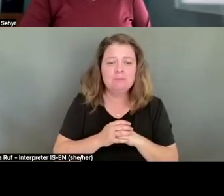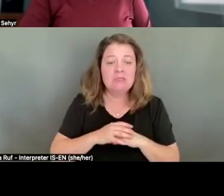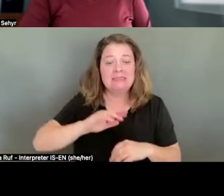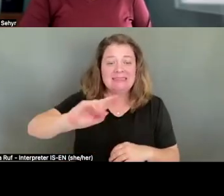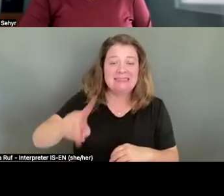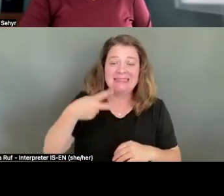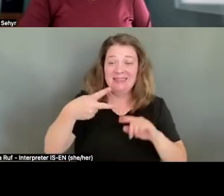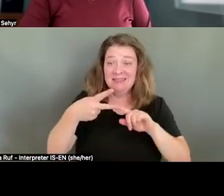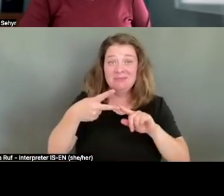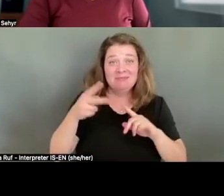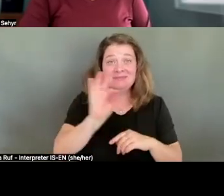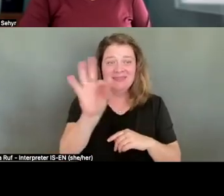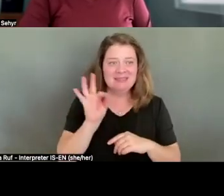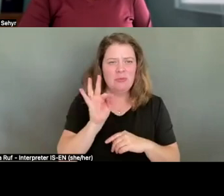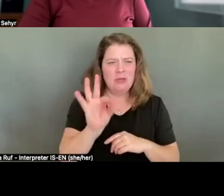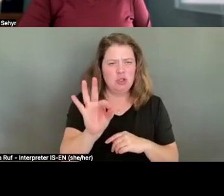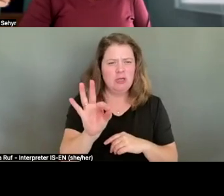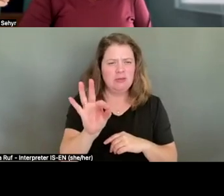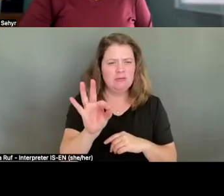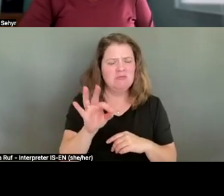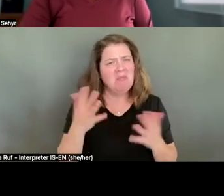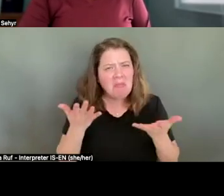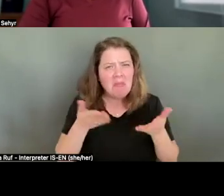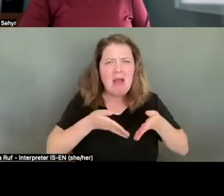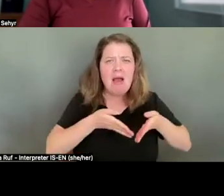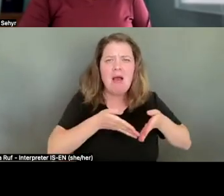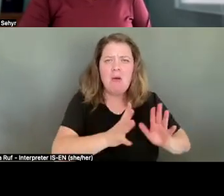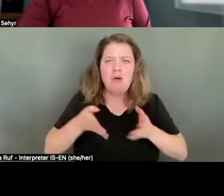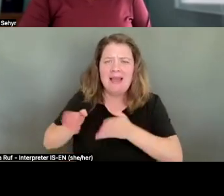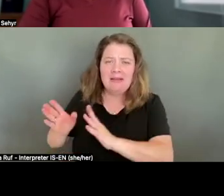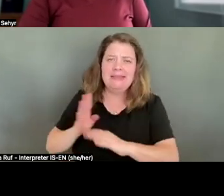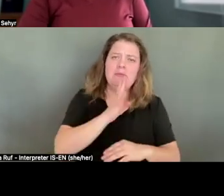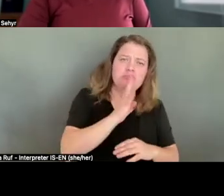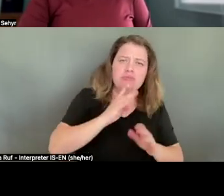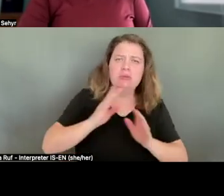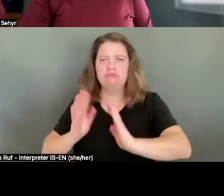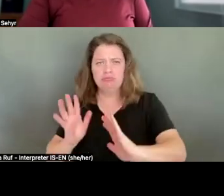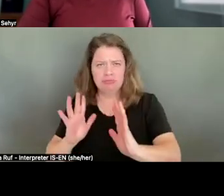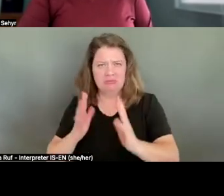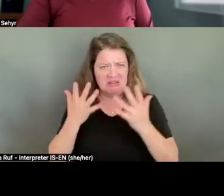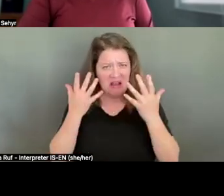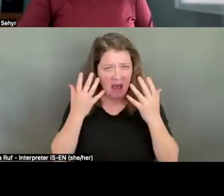is how might modality shape structure. And for